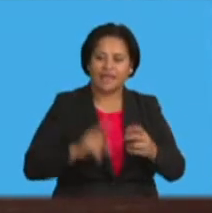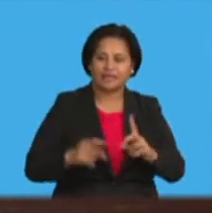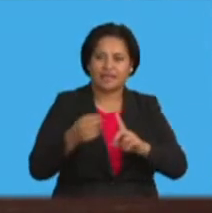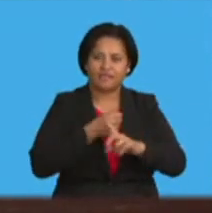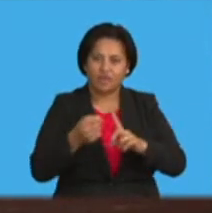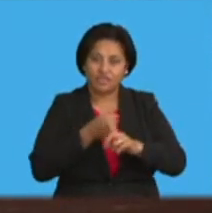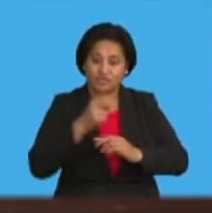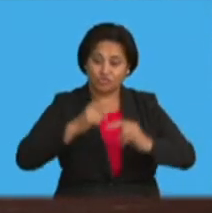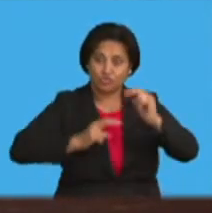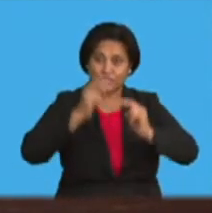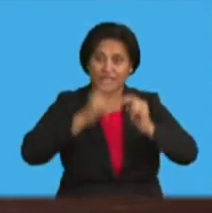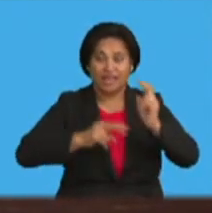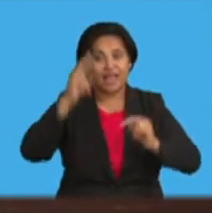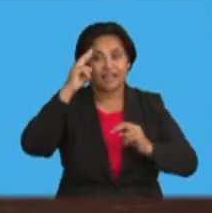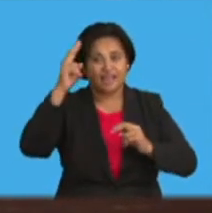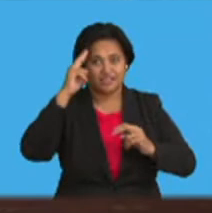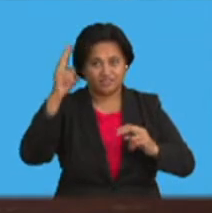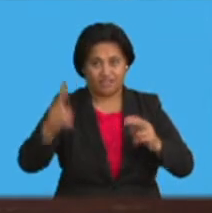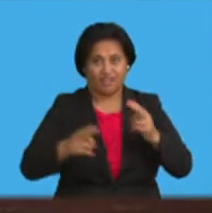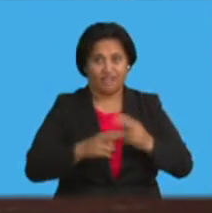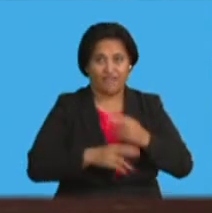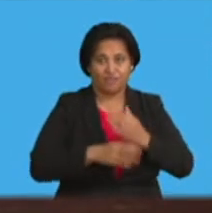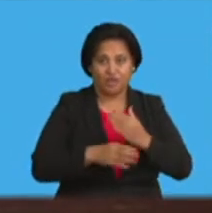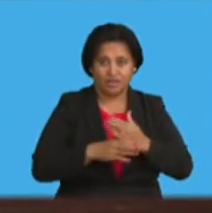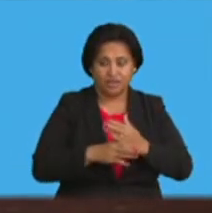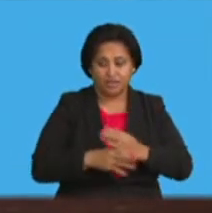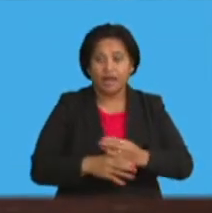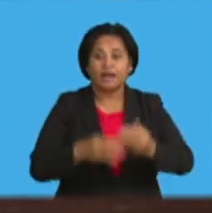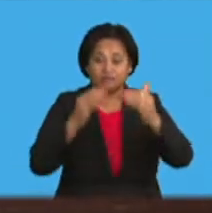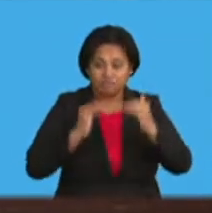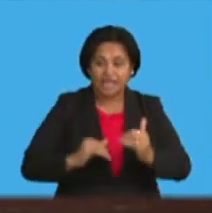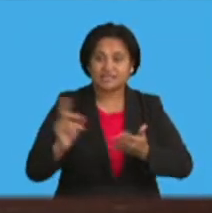towards building a national framework. Data and